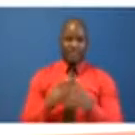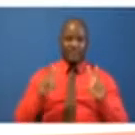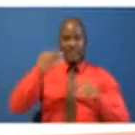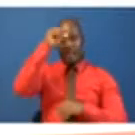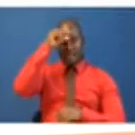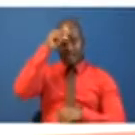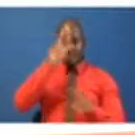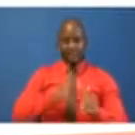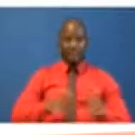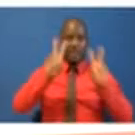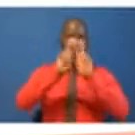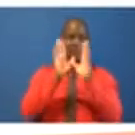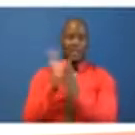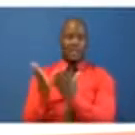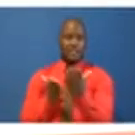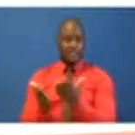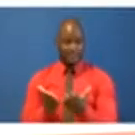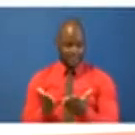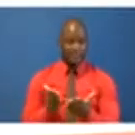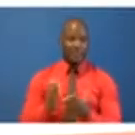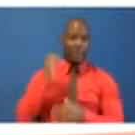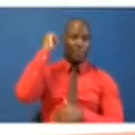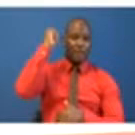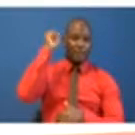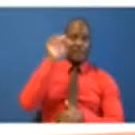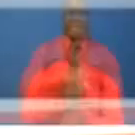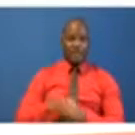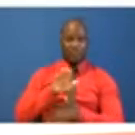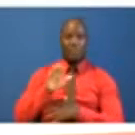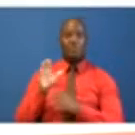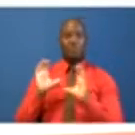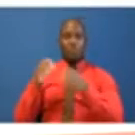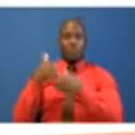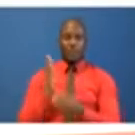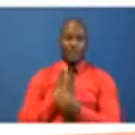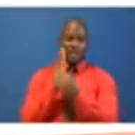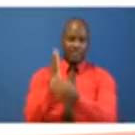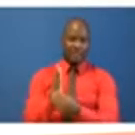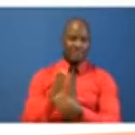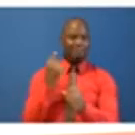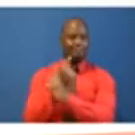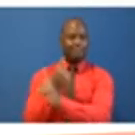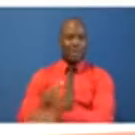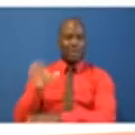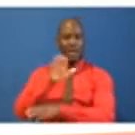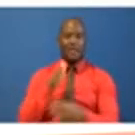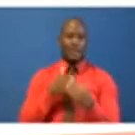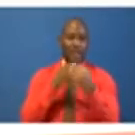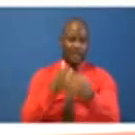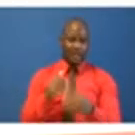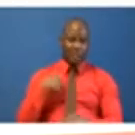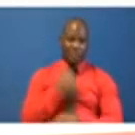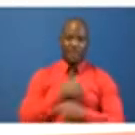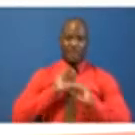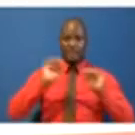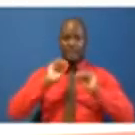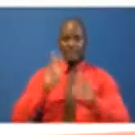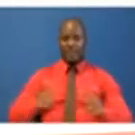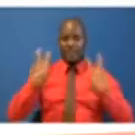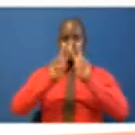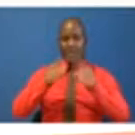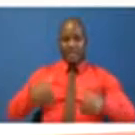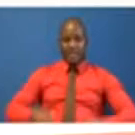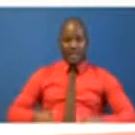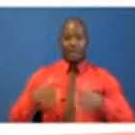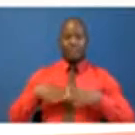in government values and service in the political space in community leadership in every aspect of leadership so we nurture values based